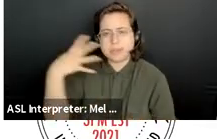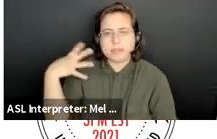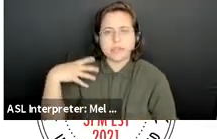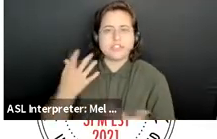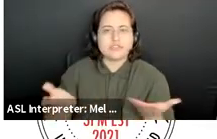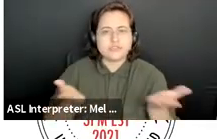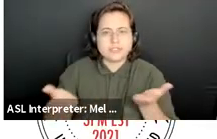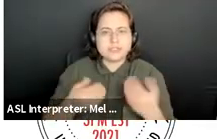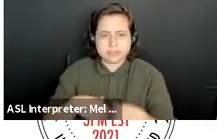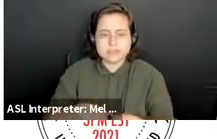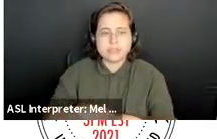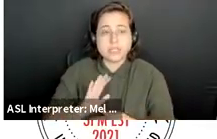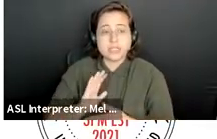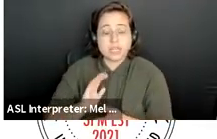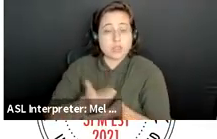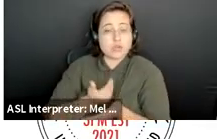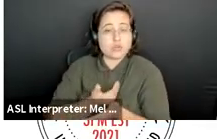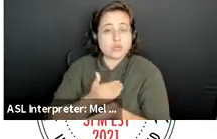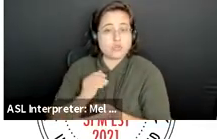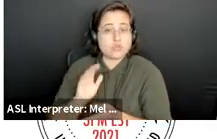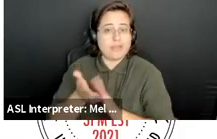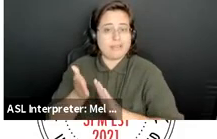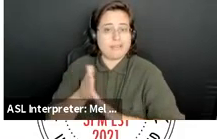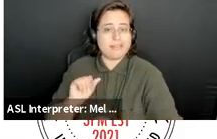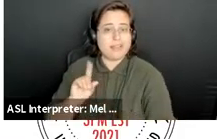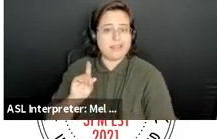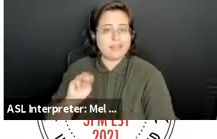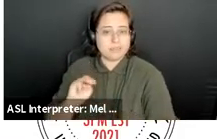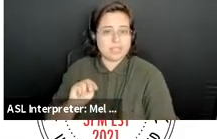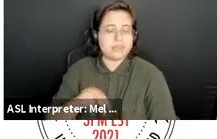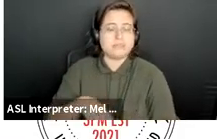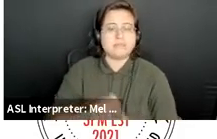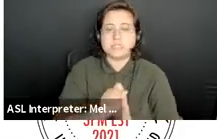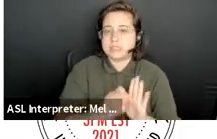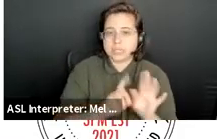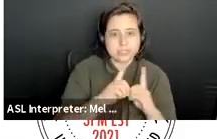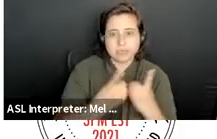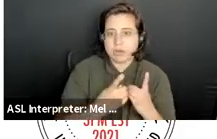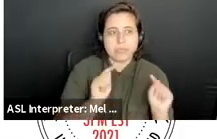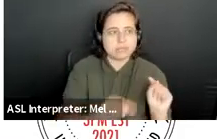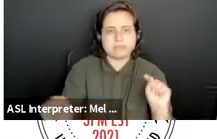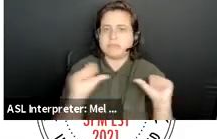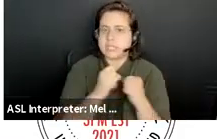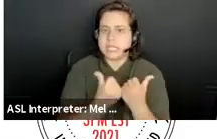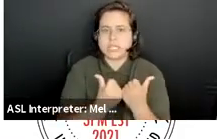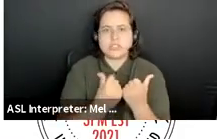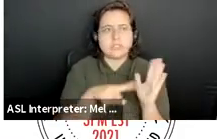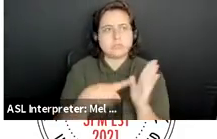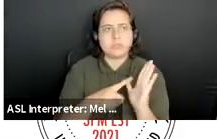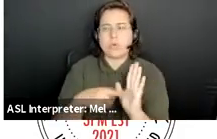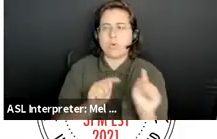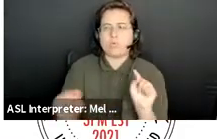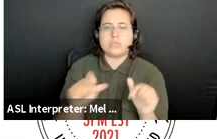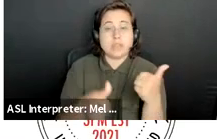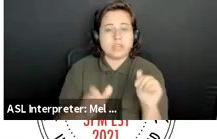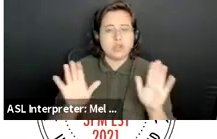Services, the new administration, the State Department, about all of the things those agencies can do under the laws they're